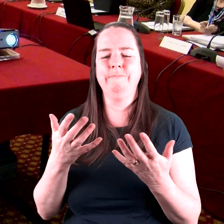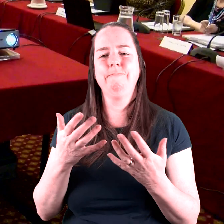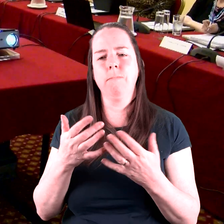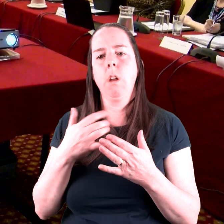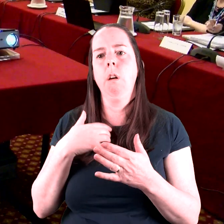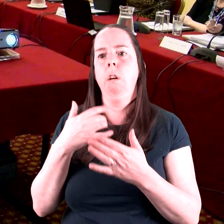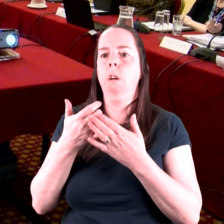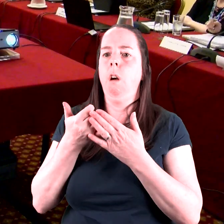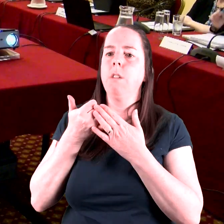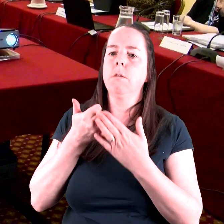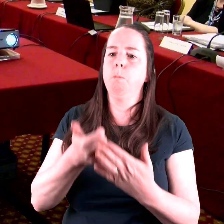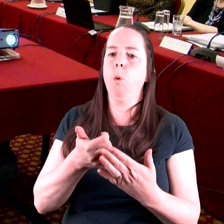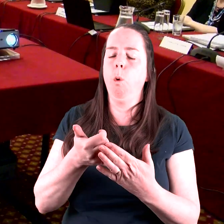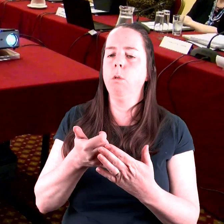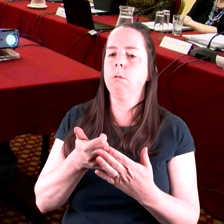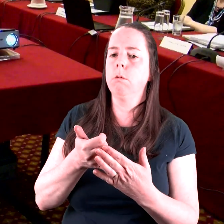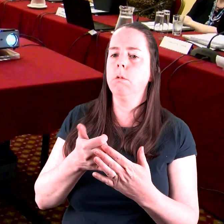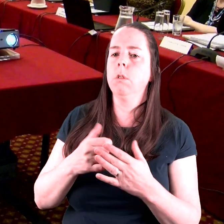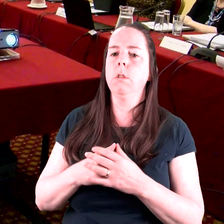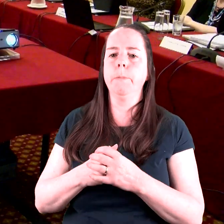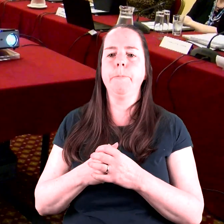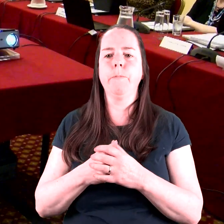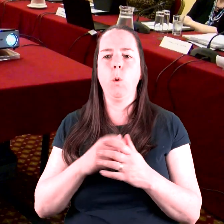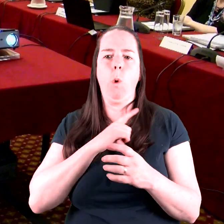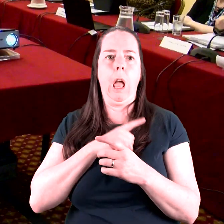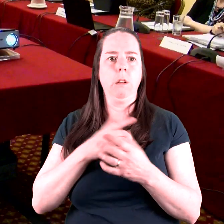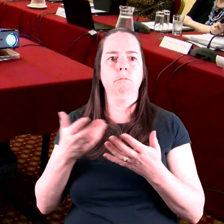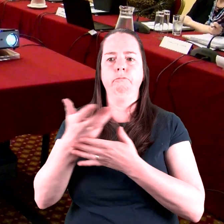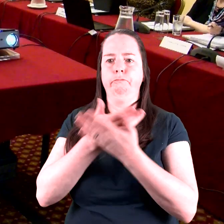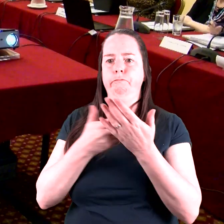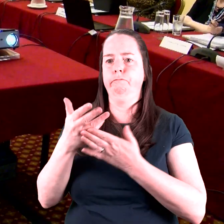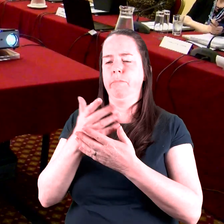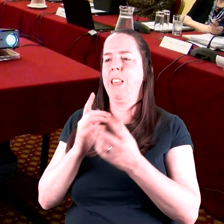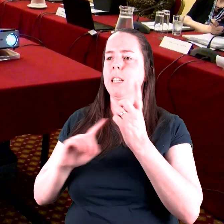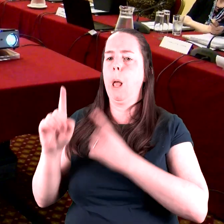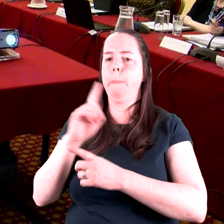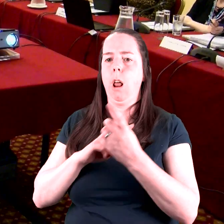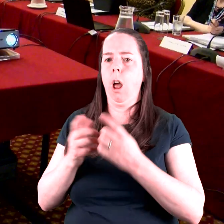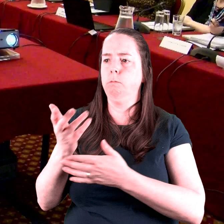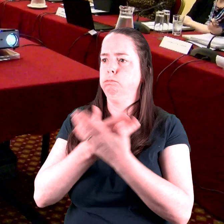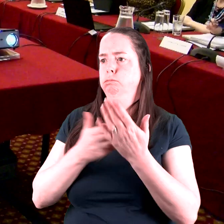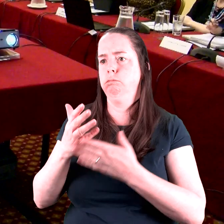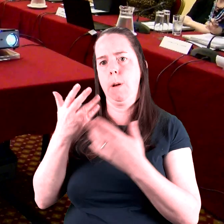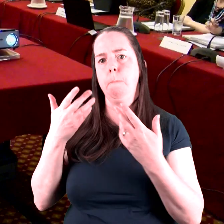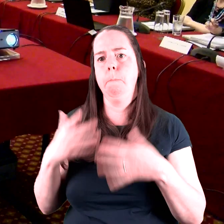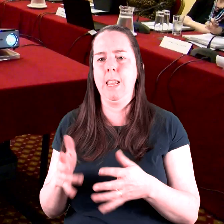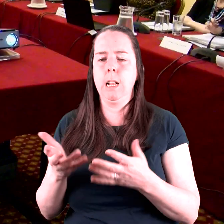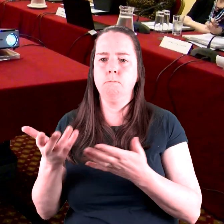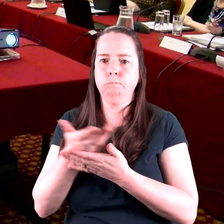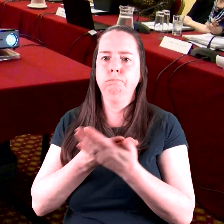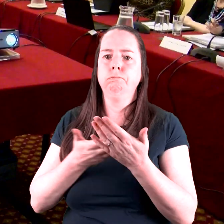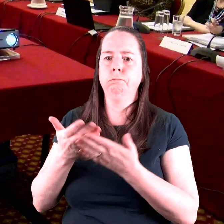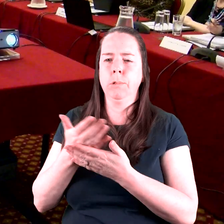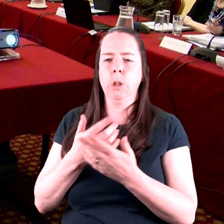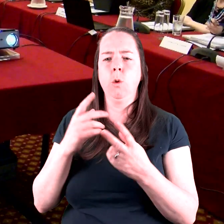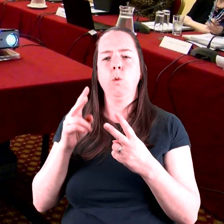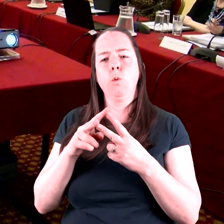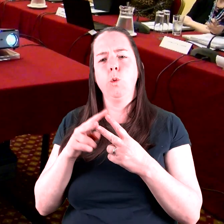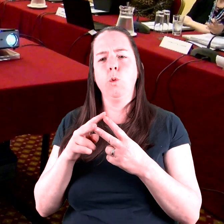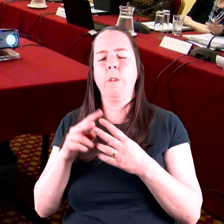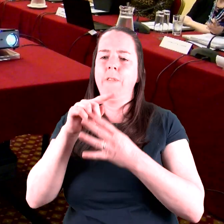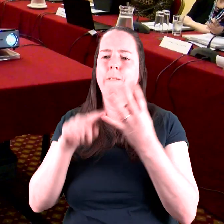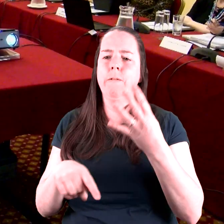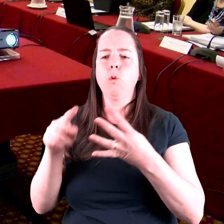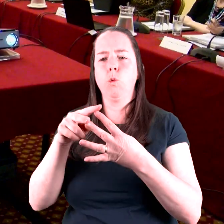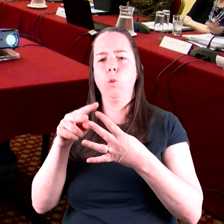Karen. And then in relation to the workforce stuff, with obviously I support, because we discussed it really strongly in the seminar, the